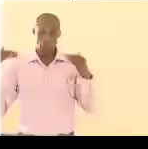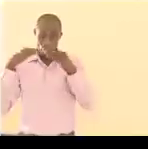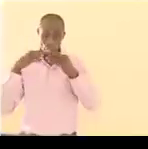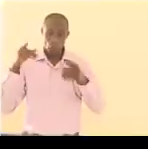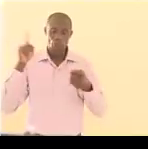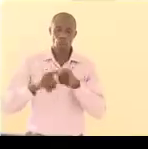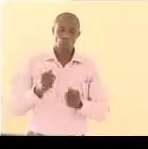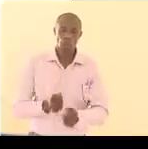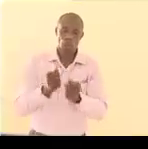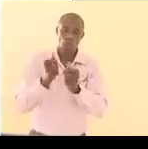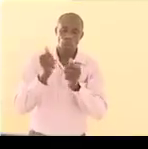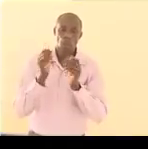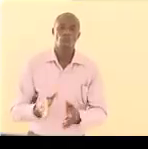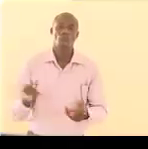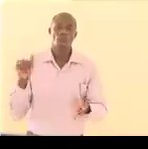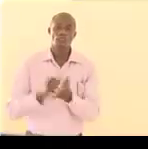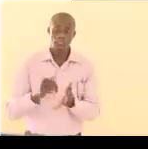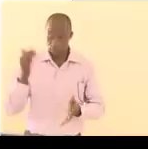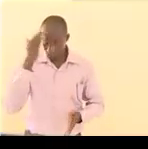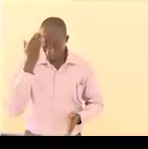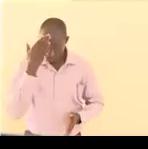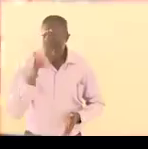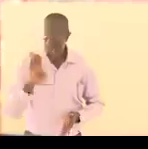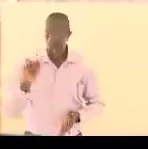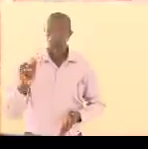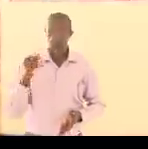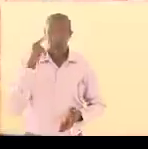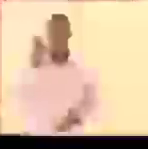apostles who knew him by sight.